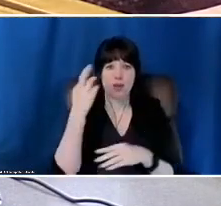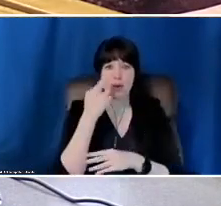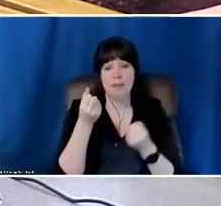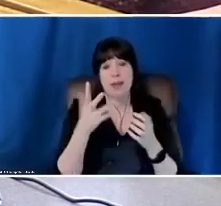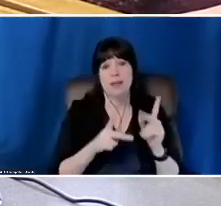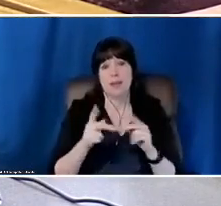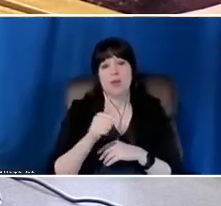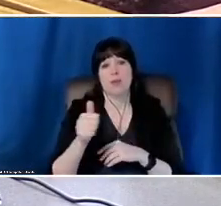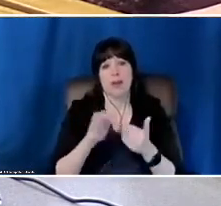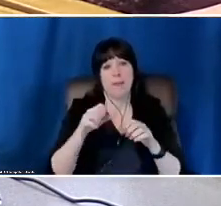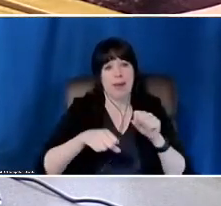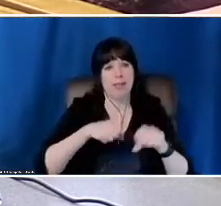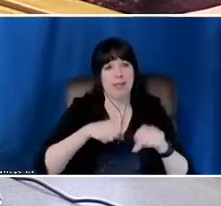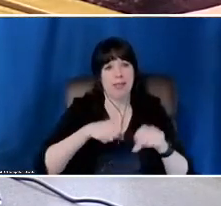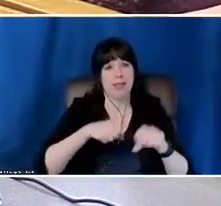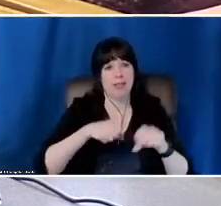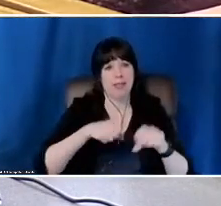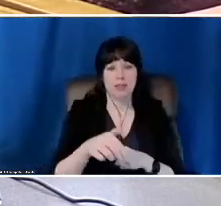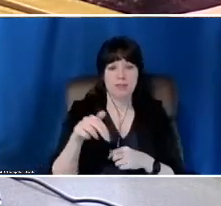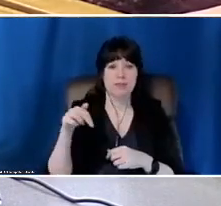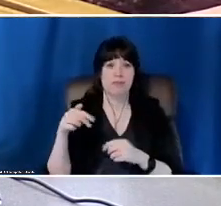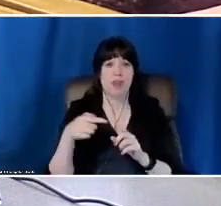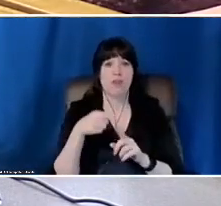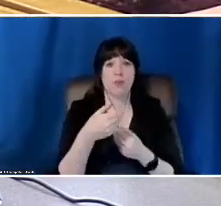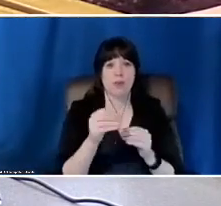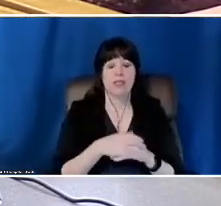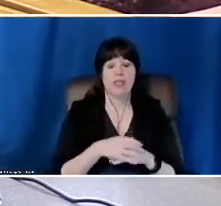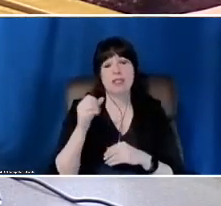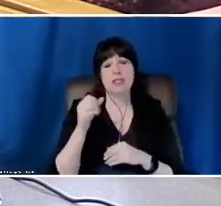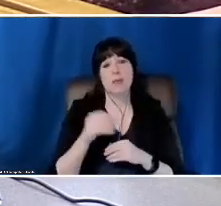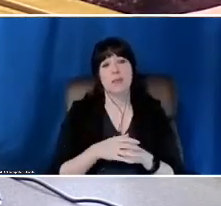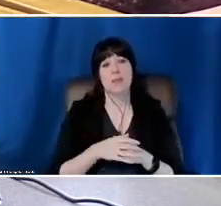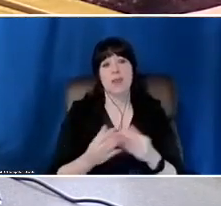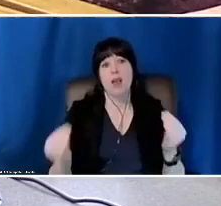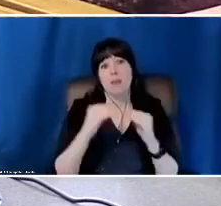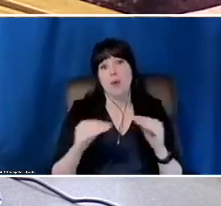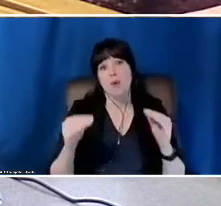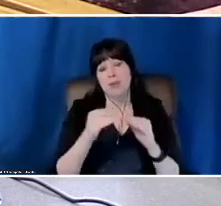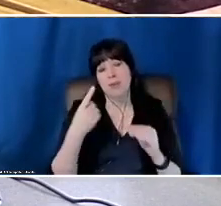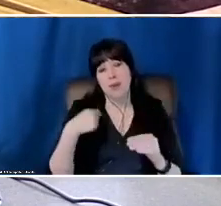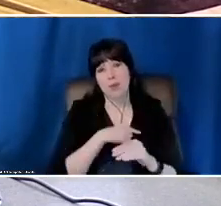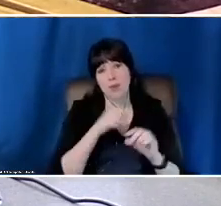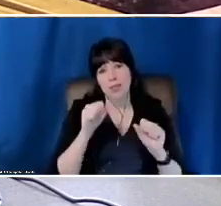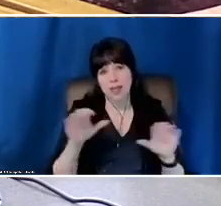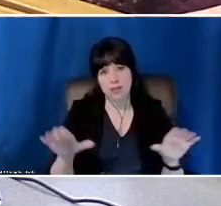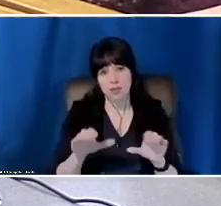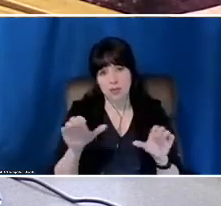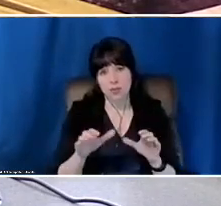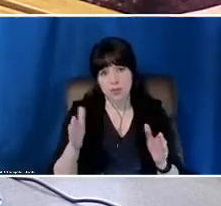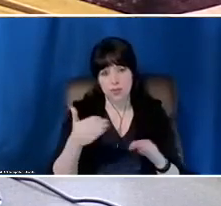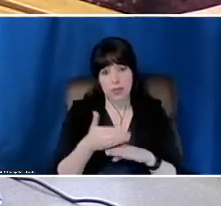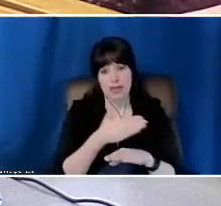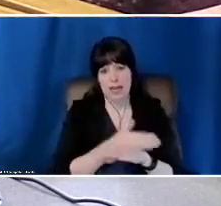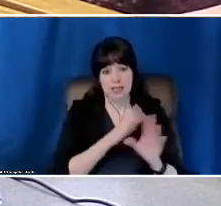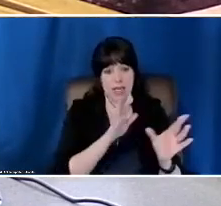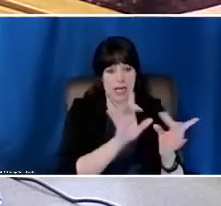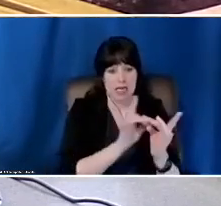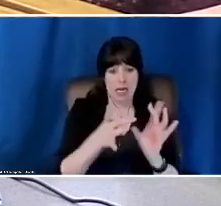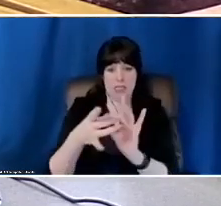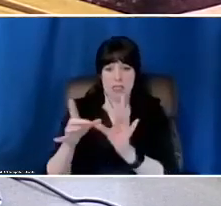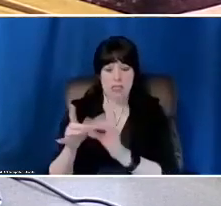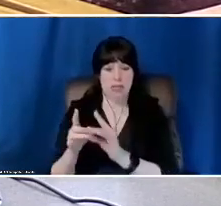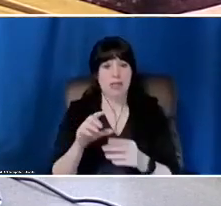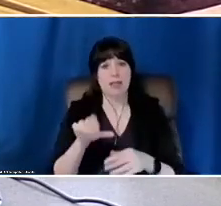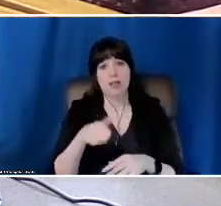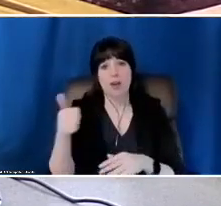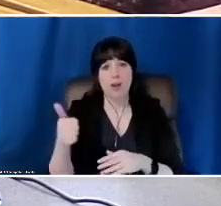foot to and from those offices. So the more and more we can do to enhance connectivity and alternatives